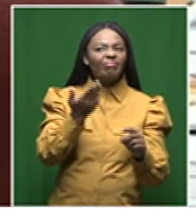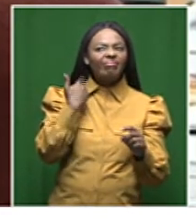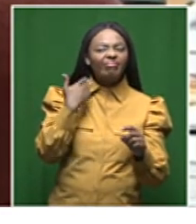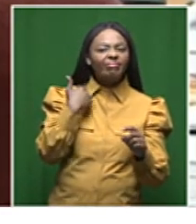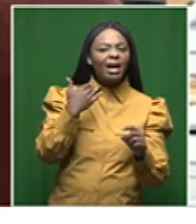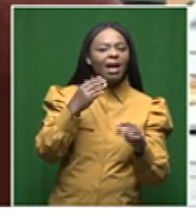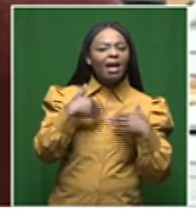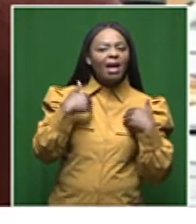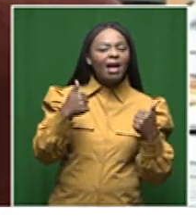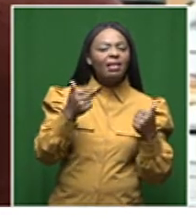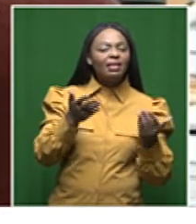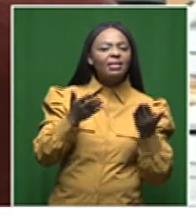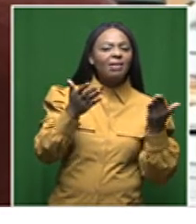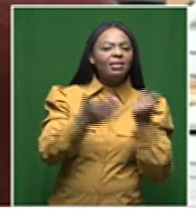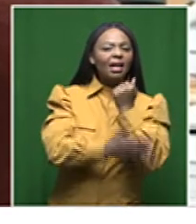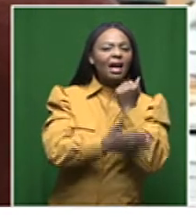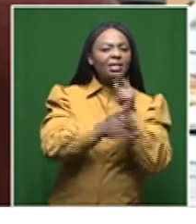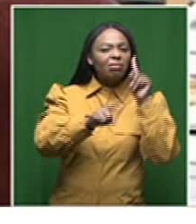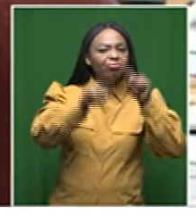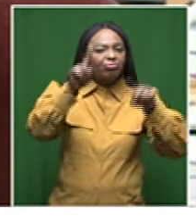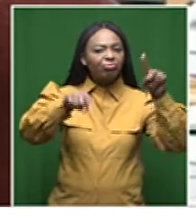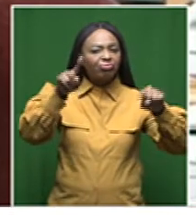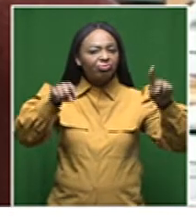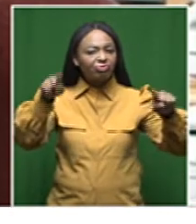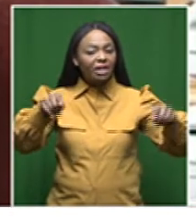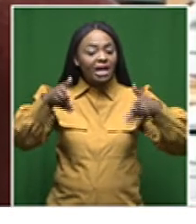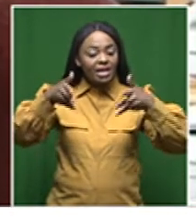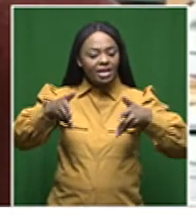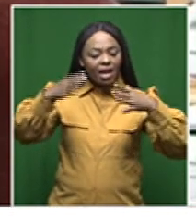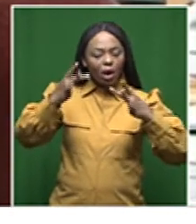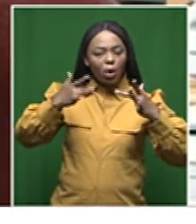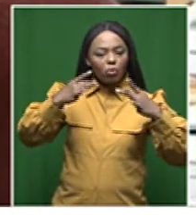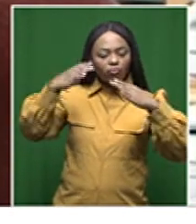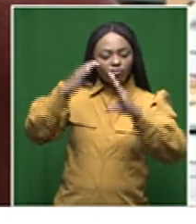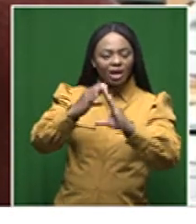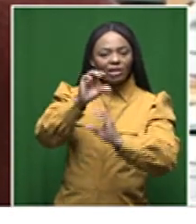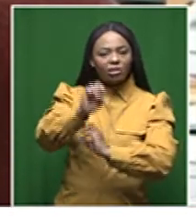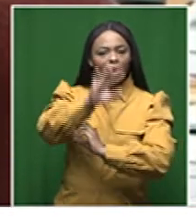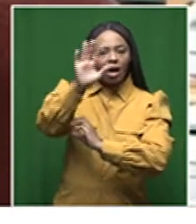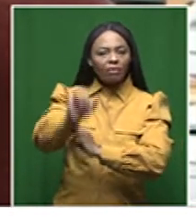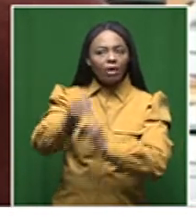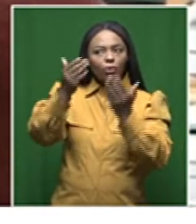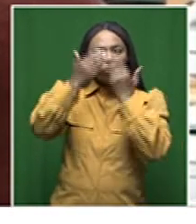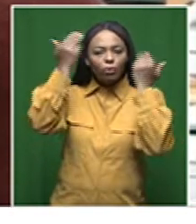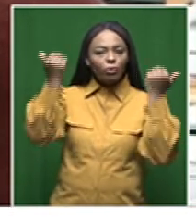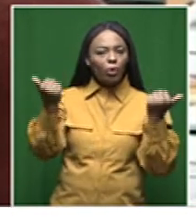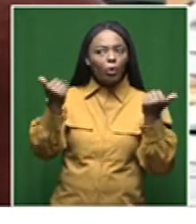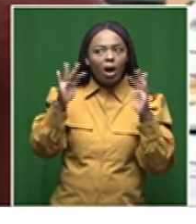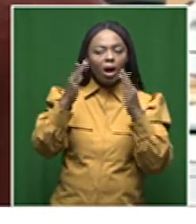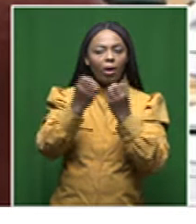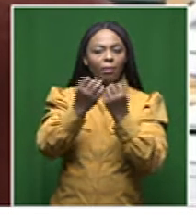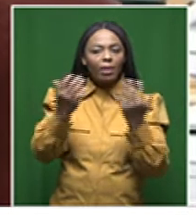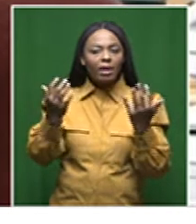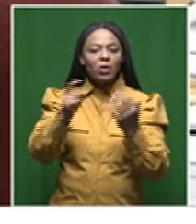health surveys from different countries. And in South Africa, we really don't know what is the prevalence. So we